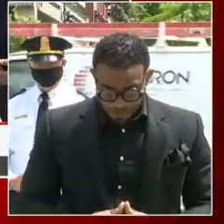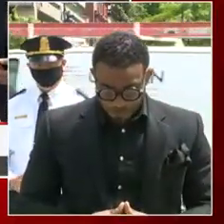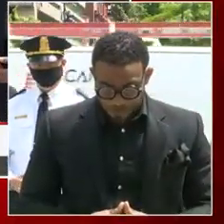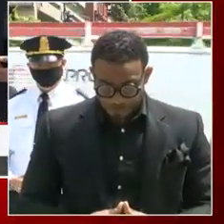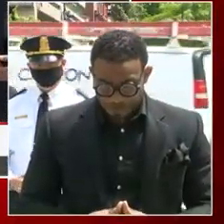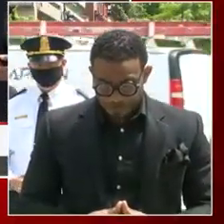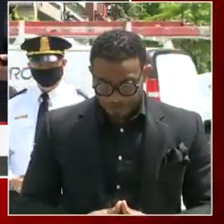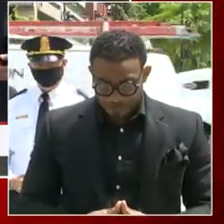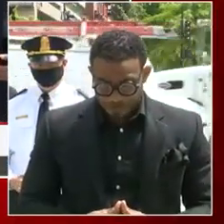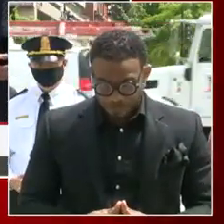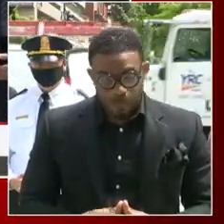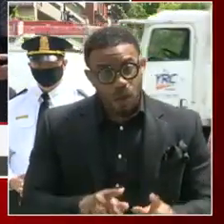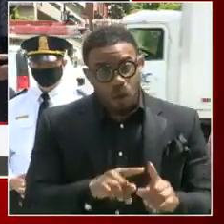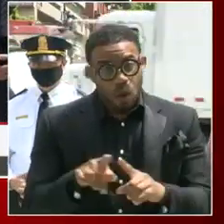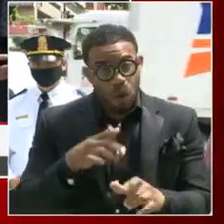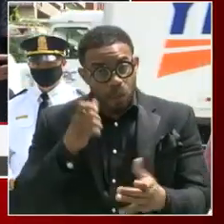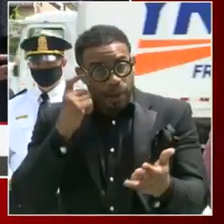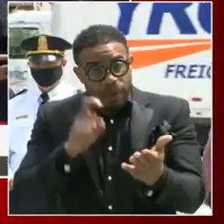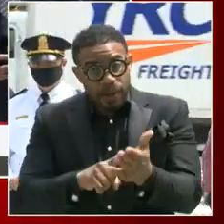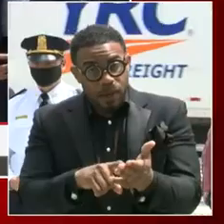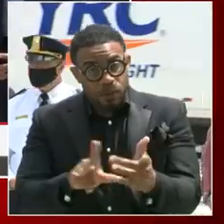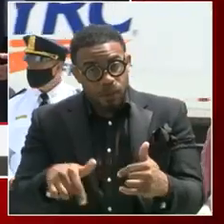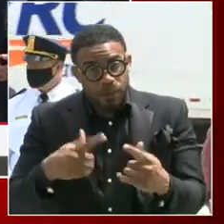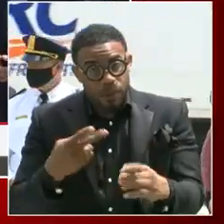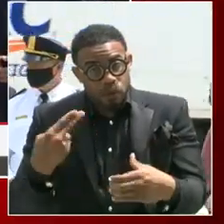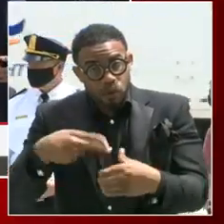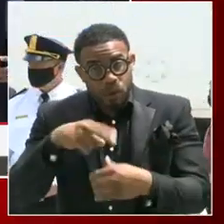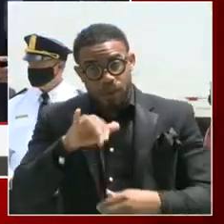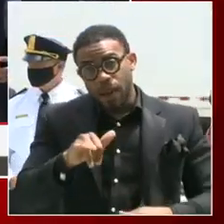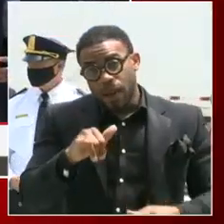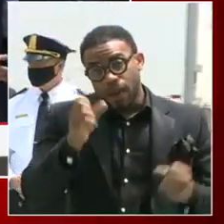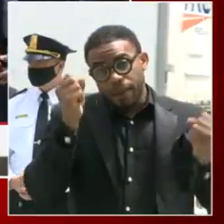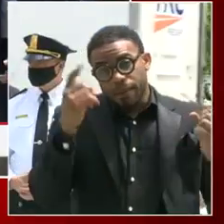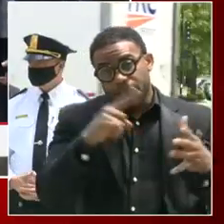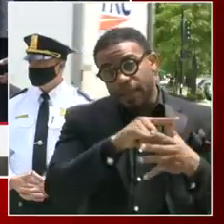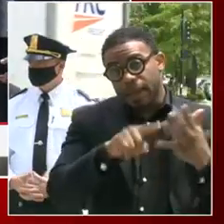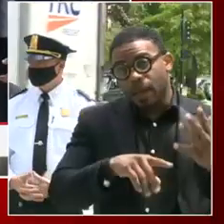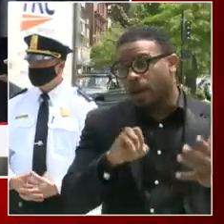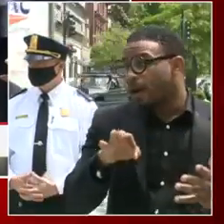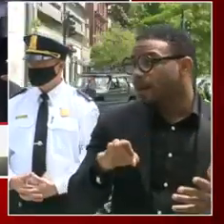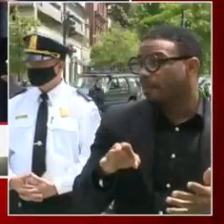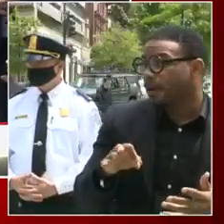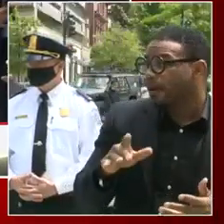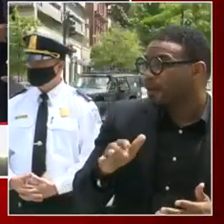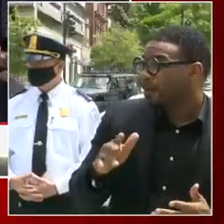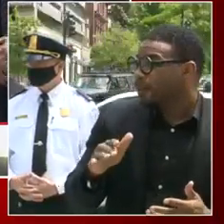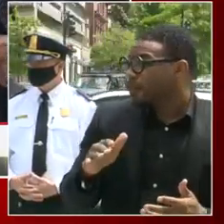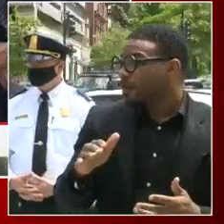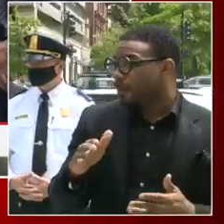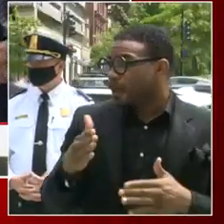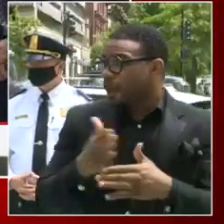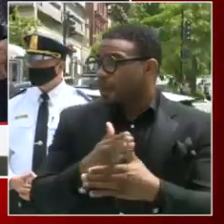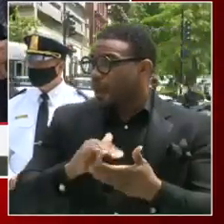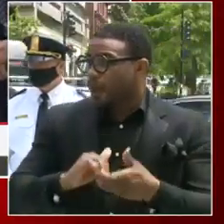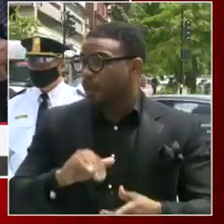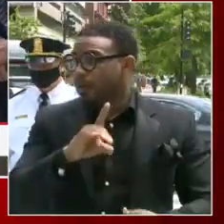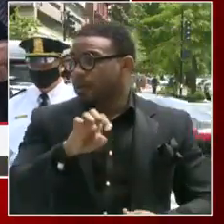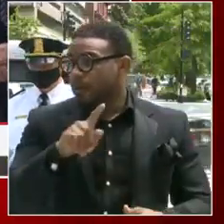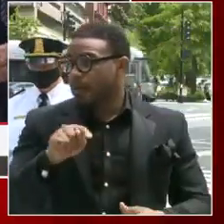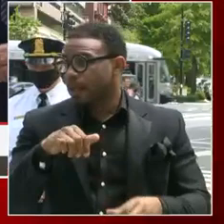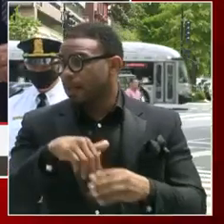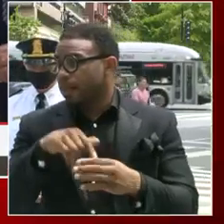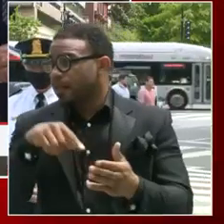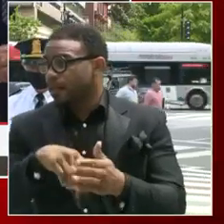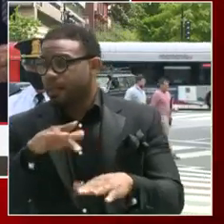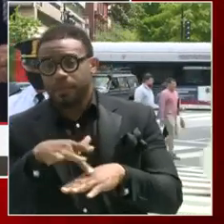Let me also acknowledge that we've been joined by a number of the partners to DDOT in